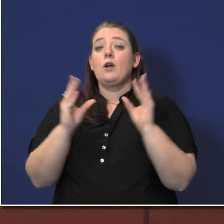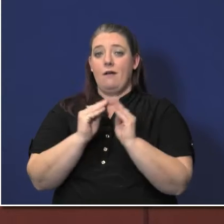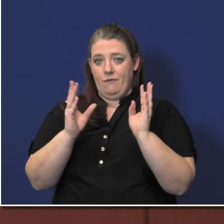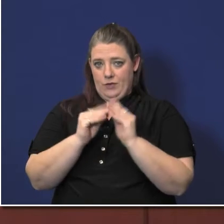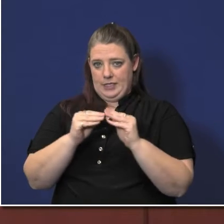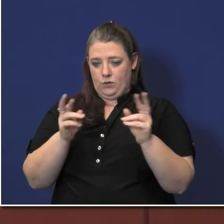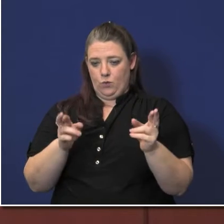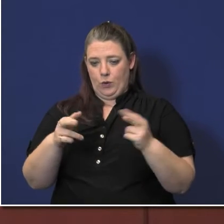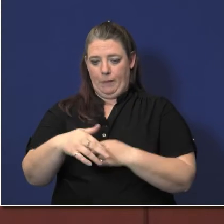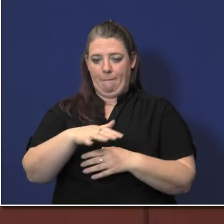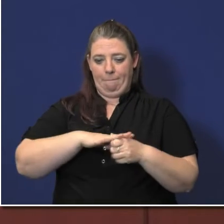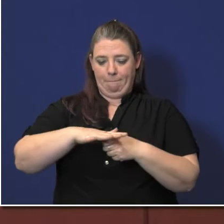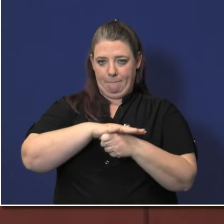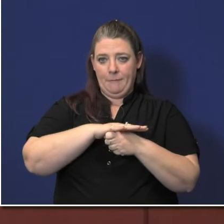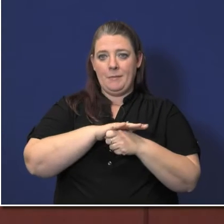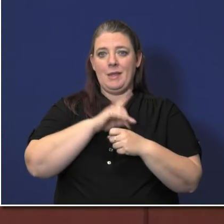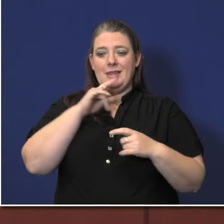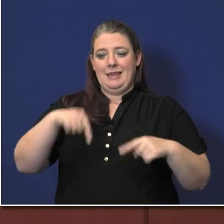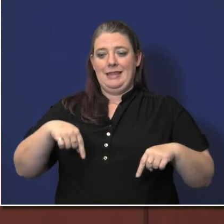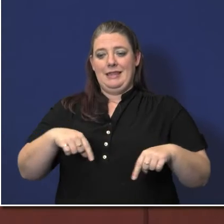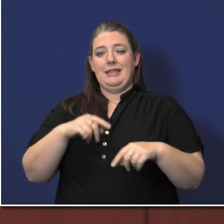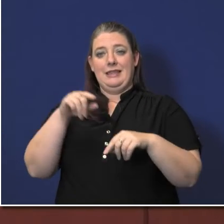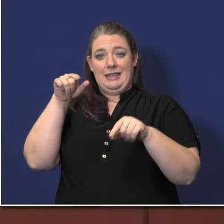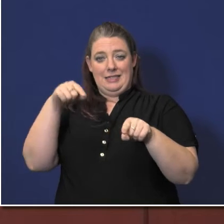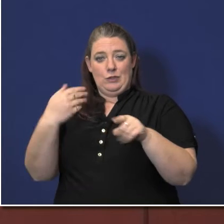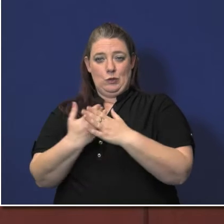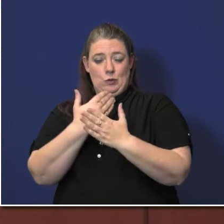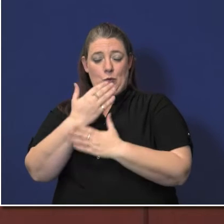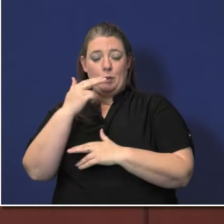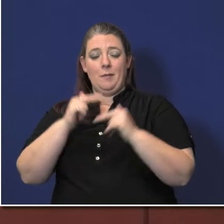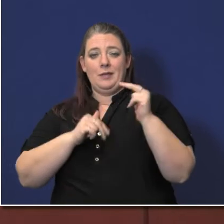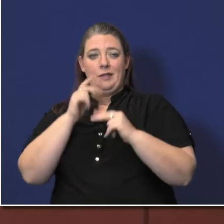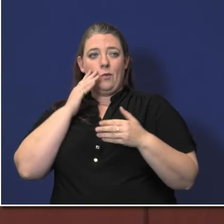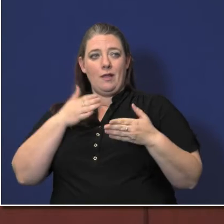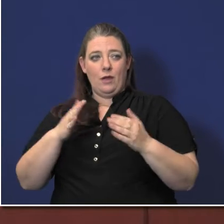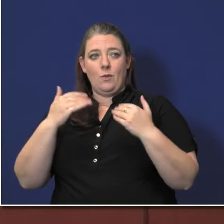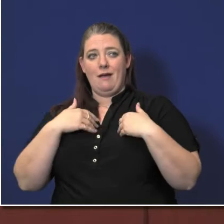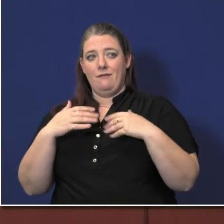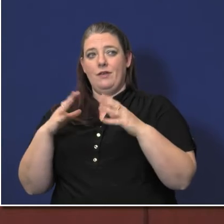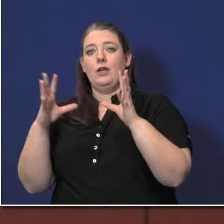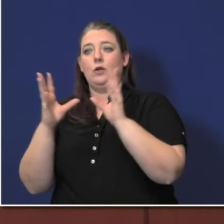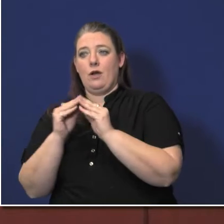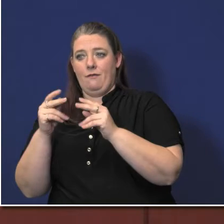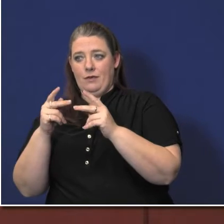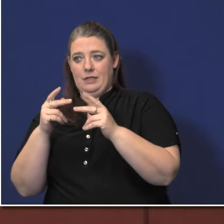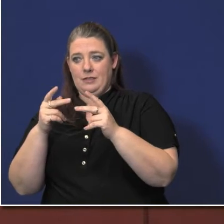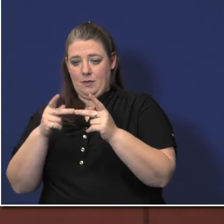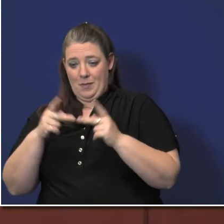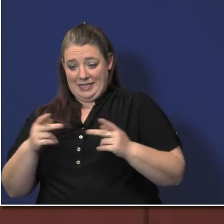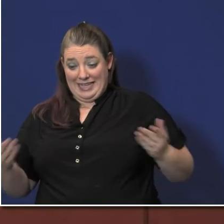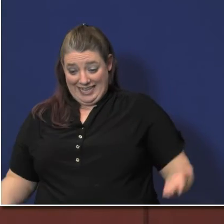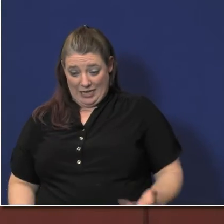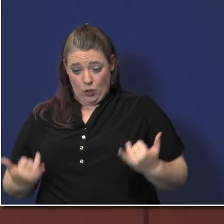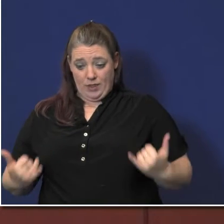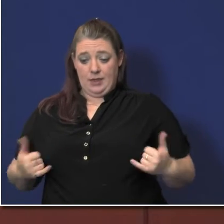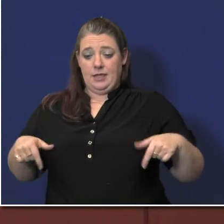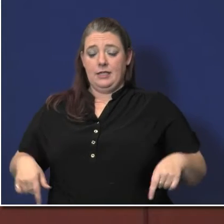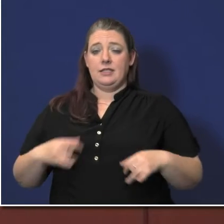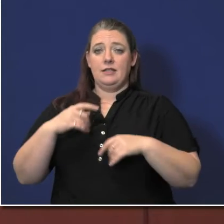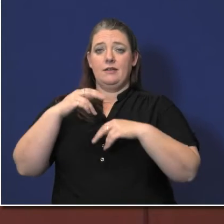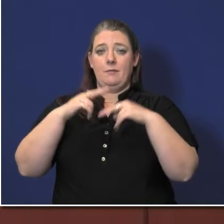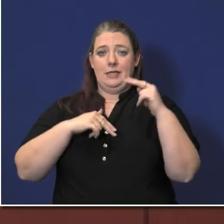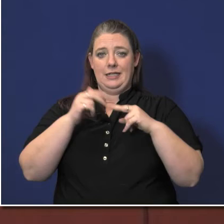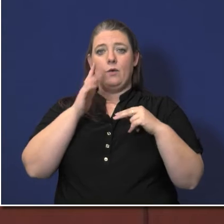room space. And what this building will allow us to have is we're going to have conference space here at this current facility. We'll have